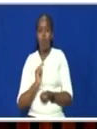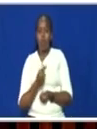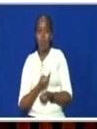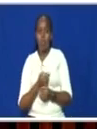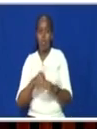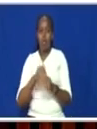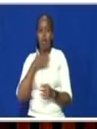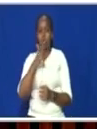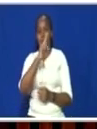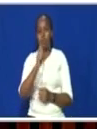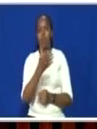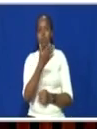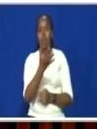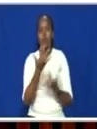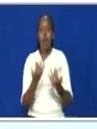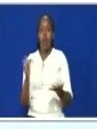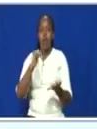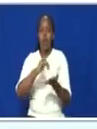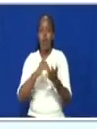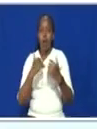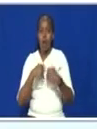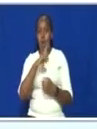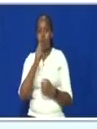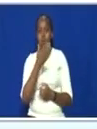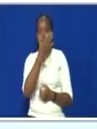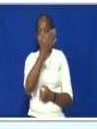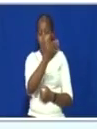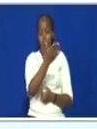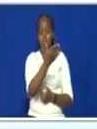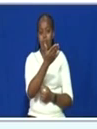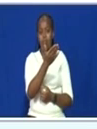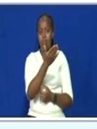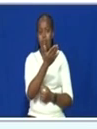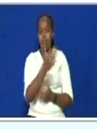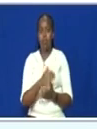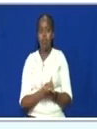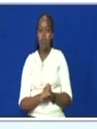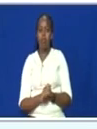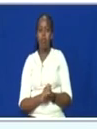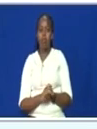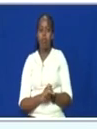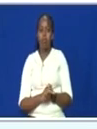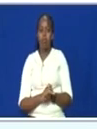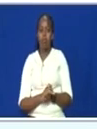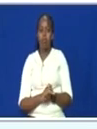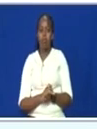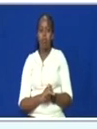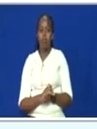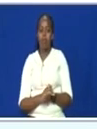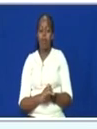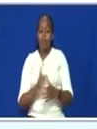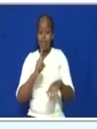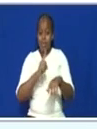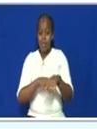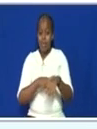to that question? So again, we have our question there. So what is expected in that answer? That when the